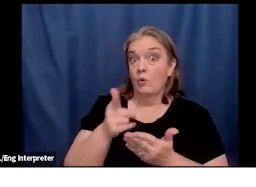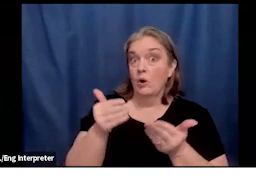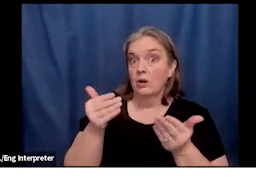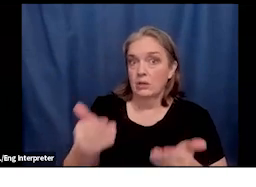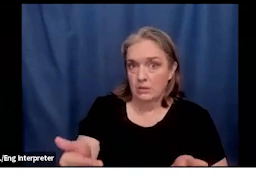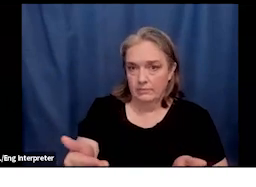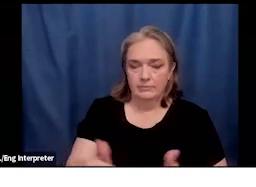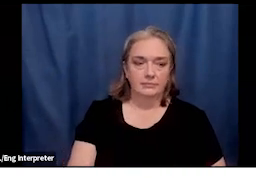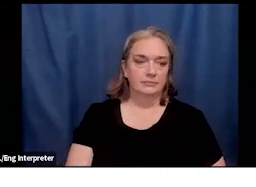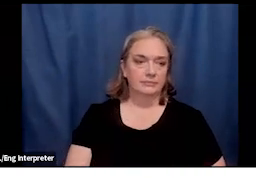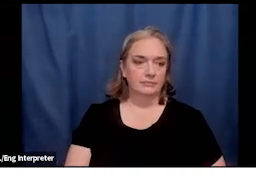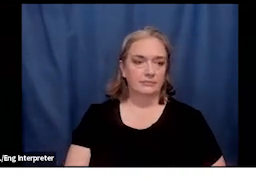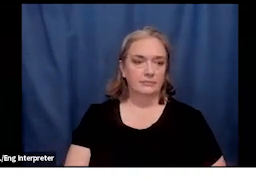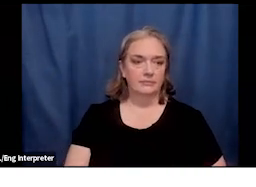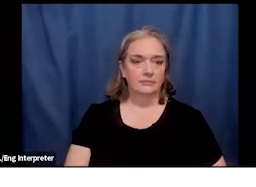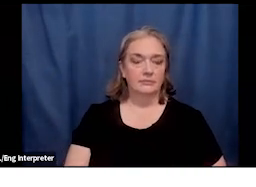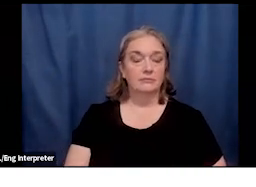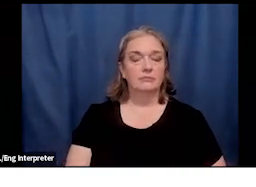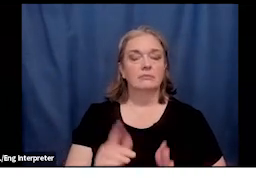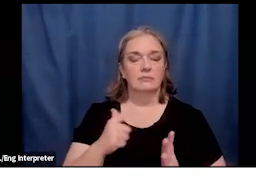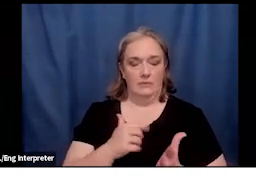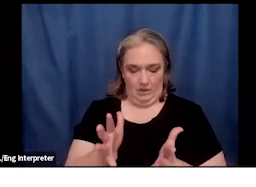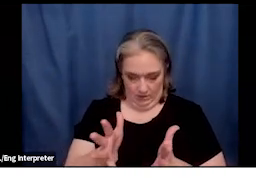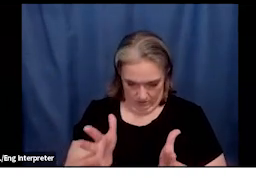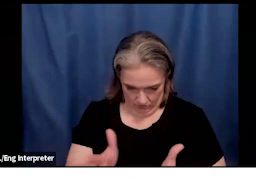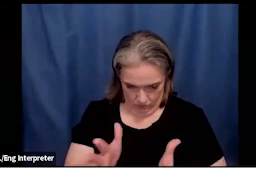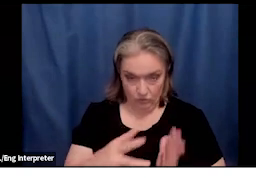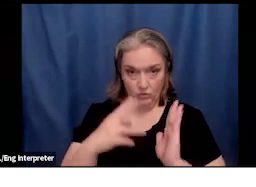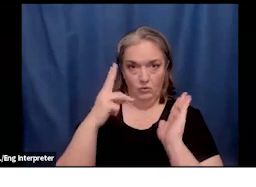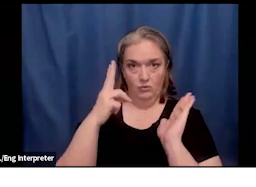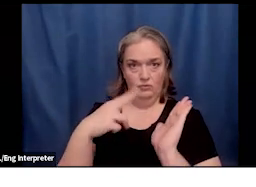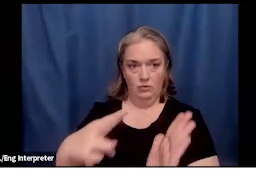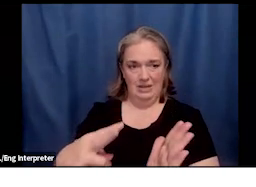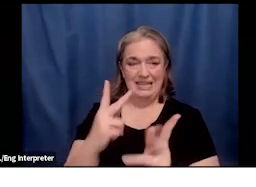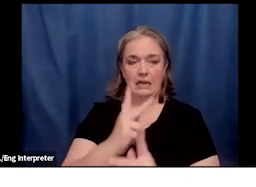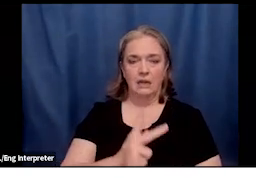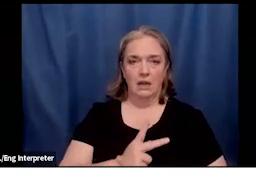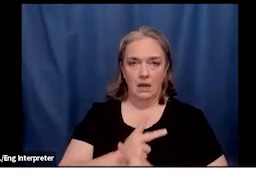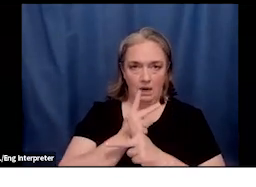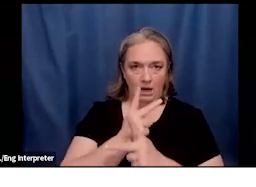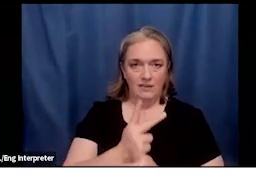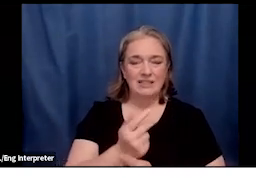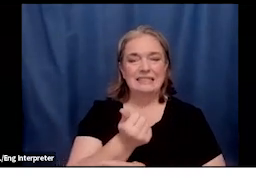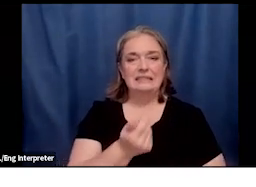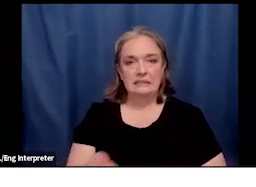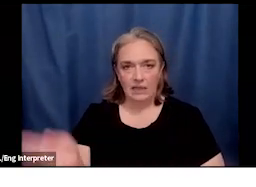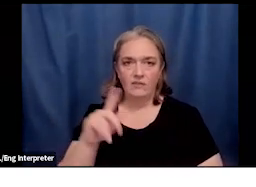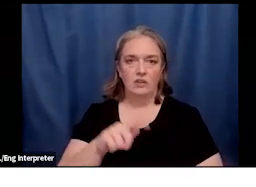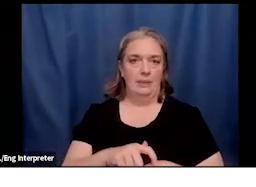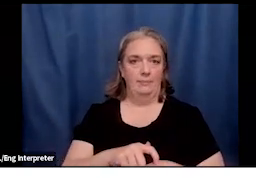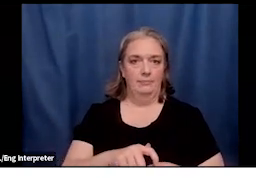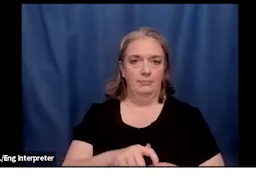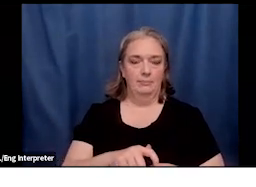apply. Would strongly encourage you to read the guidelines carefully, read them through a few times. If